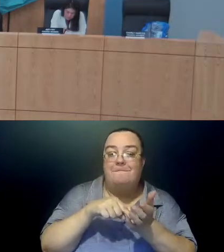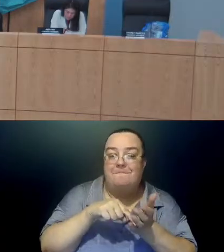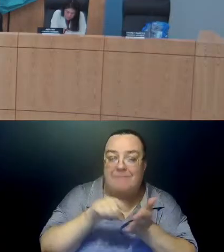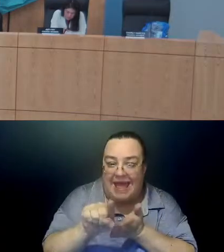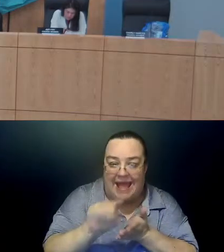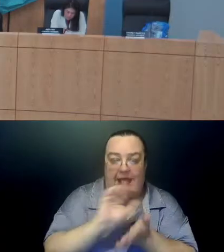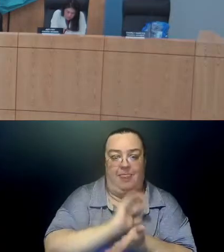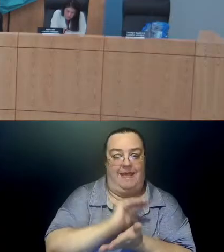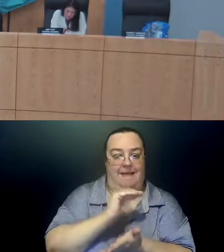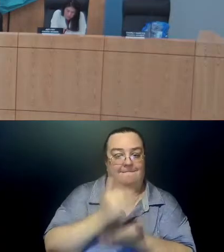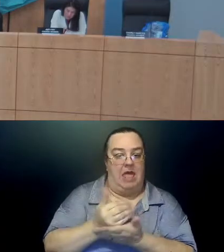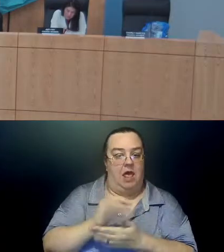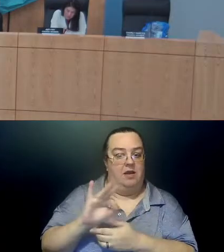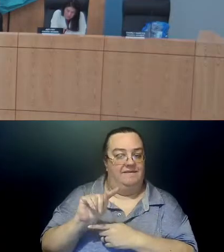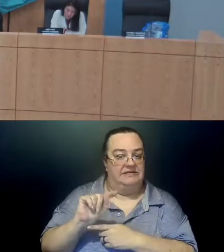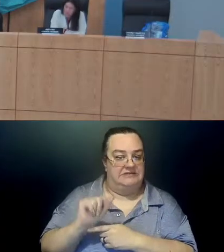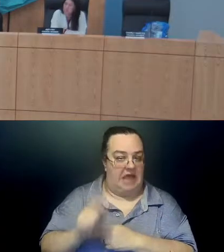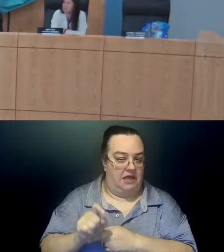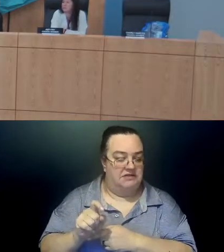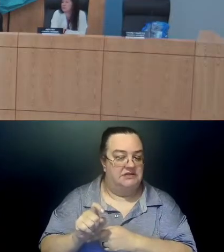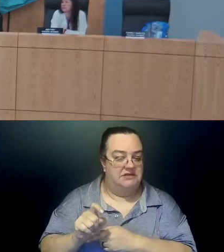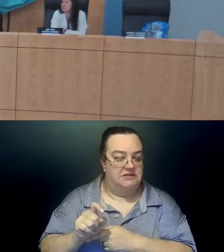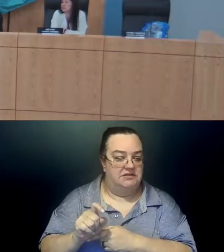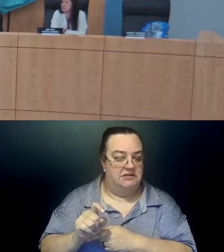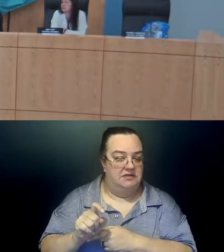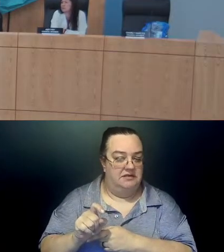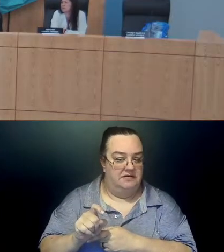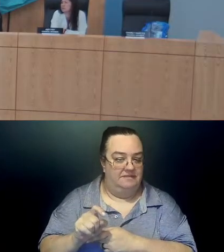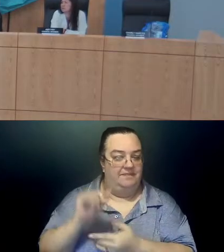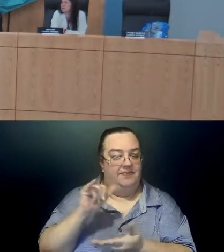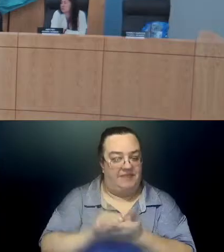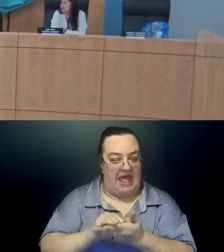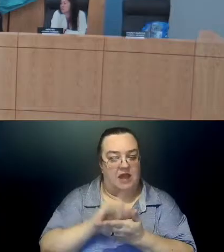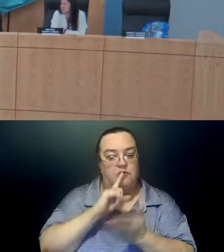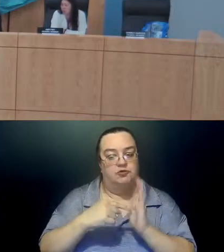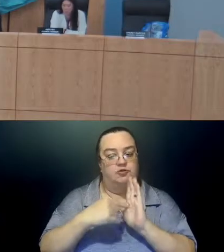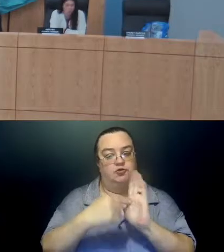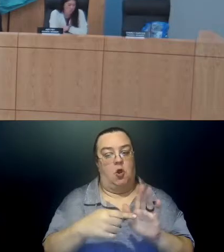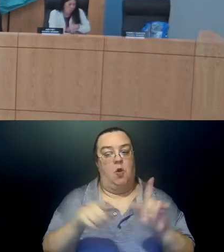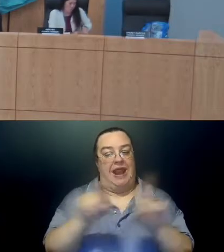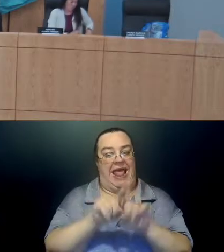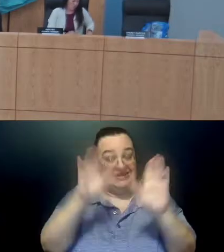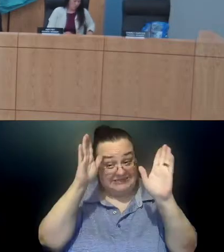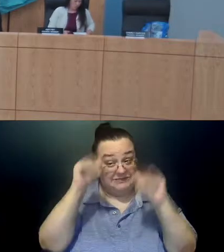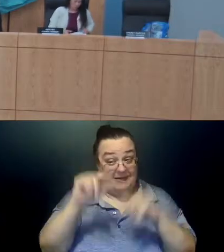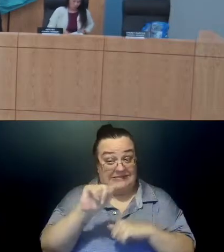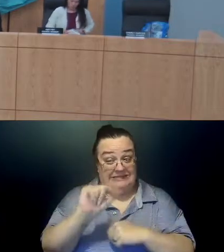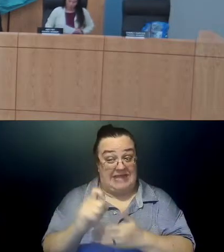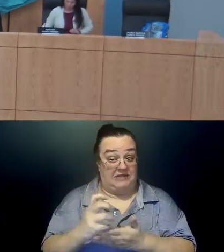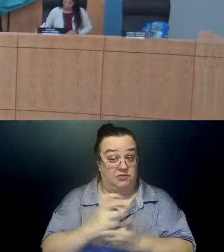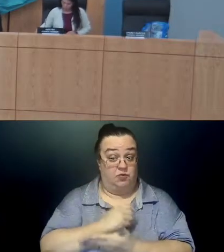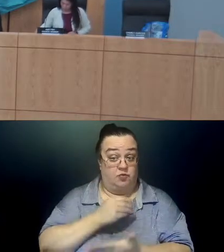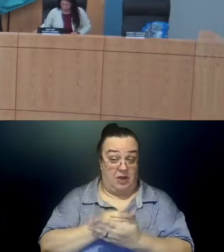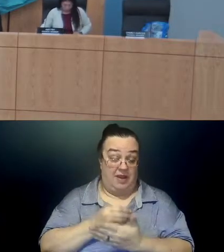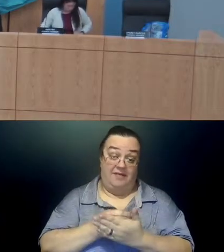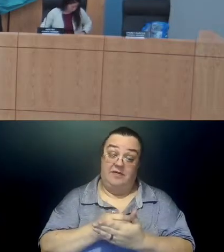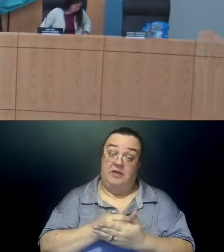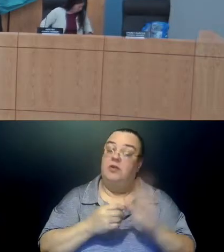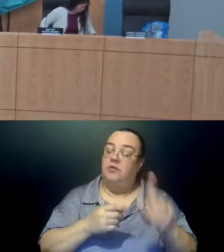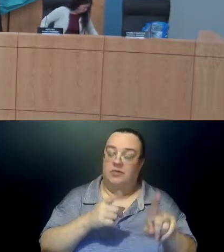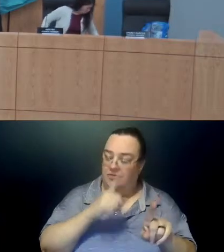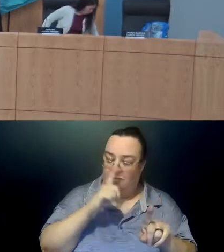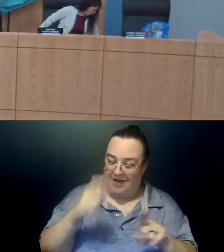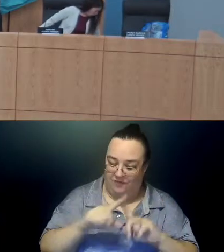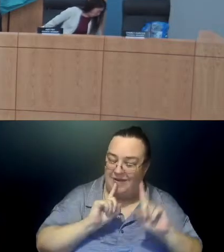of taxes that get, shown as expected tax revenue? You don't have to answer that. I'm